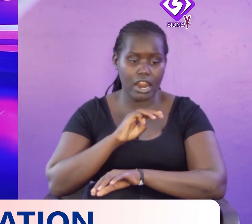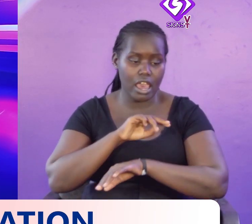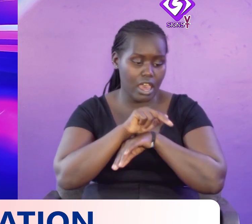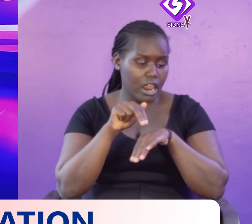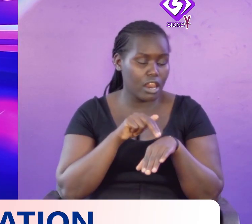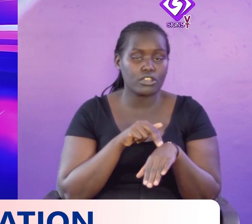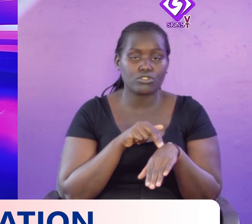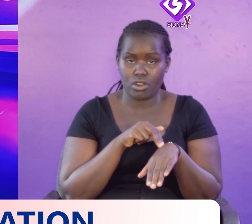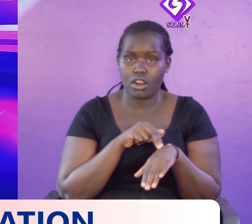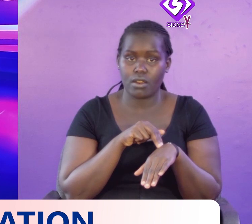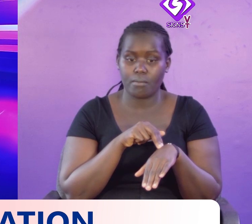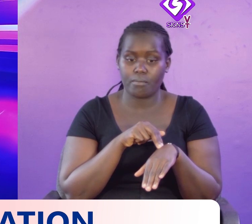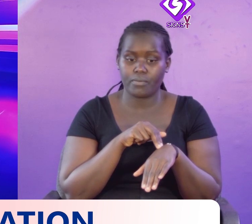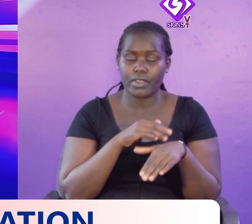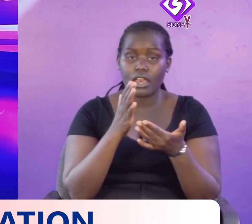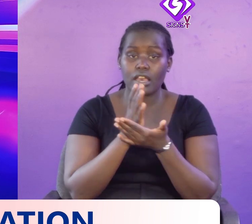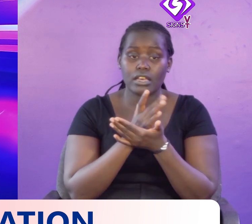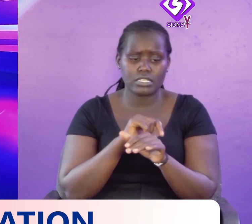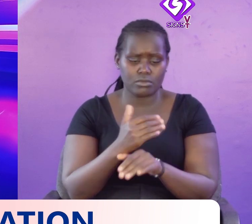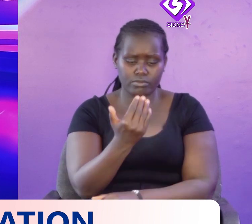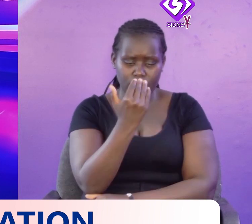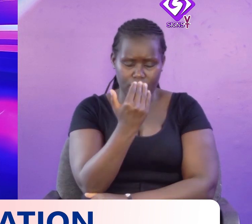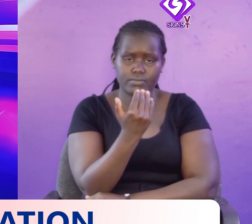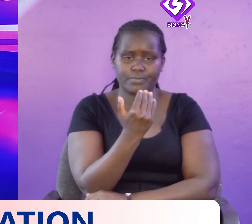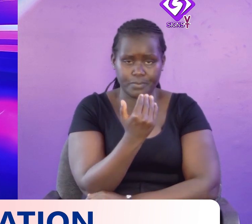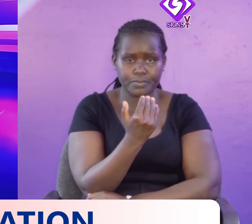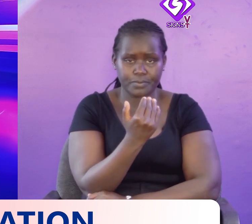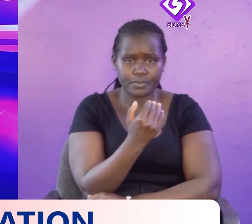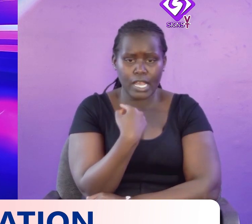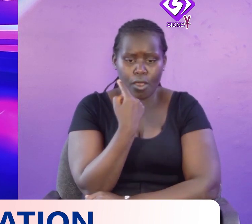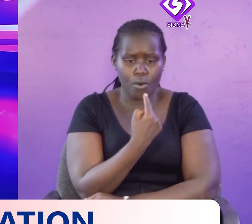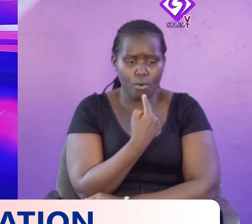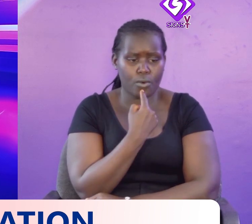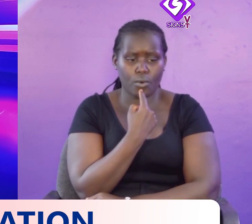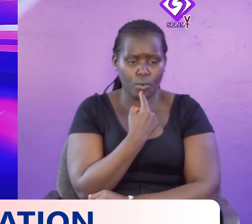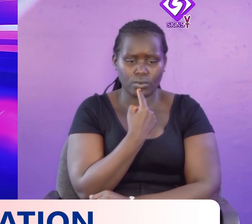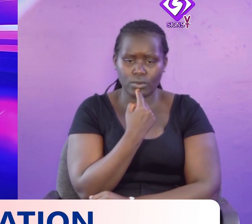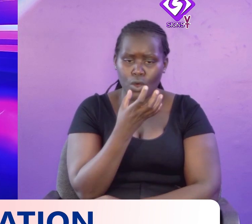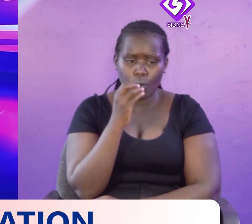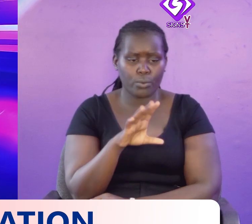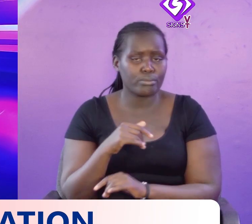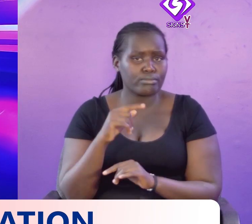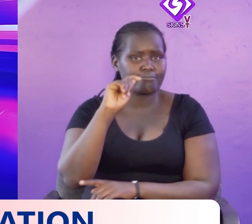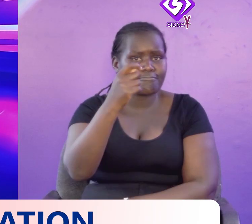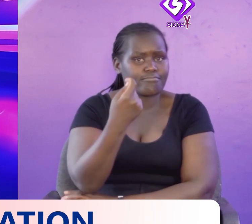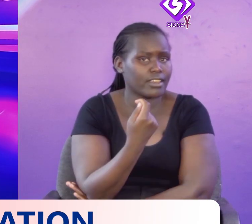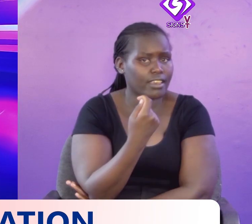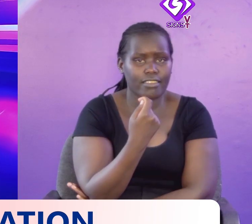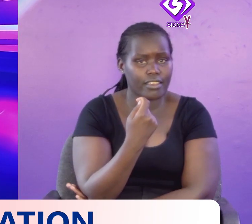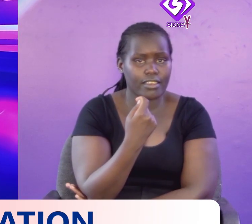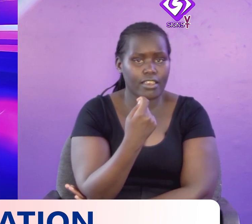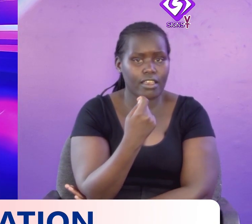And sometimes I ask myself, who bewitched Kenya? Who bewitched us? My people are